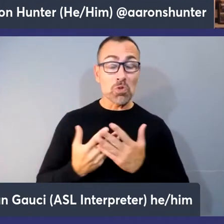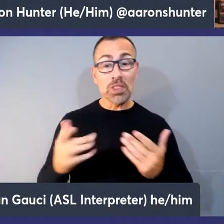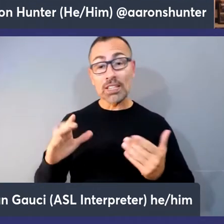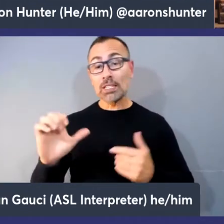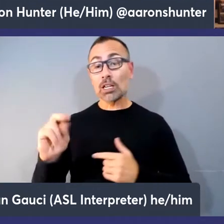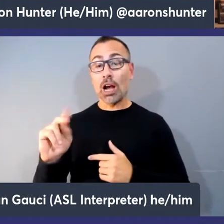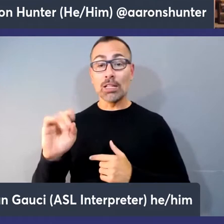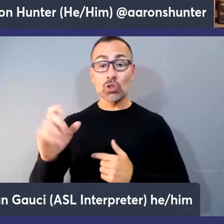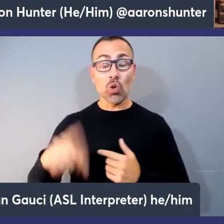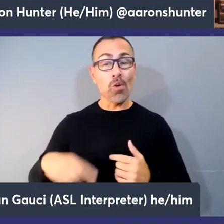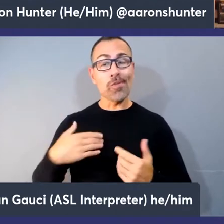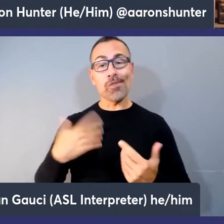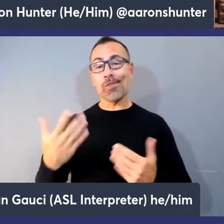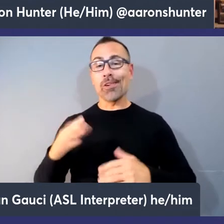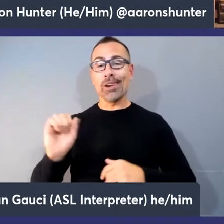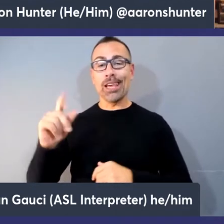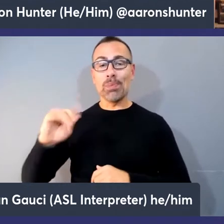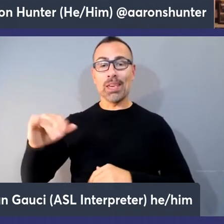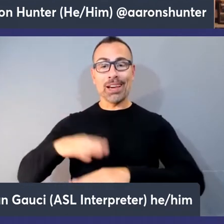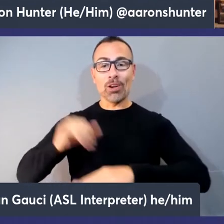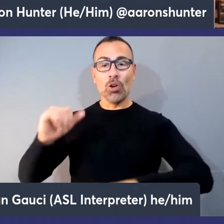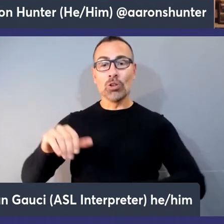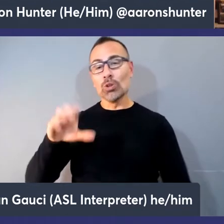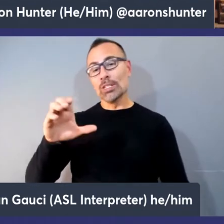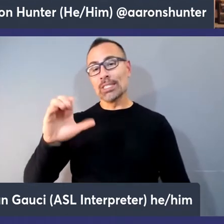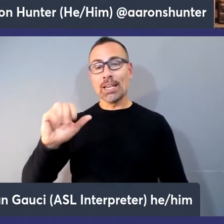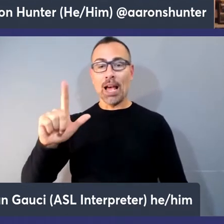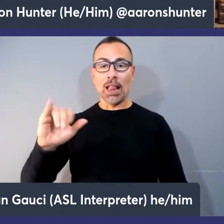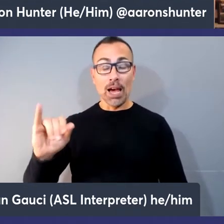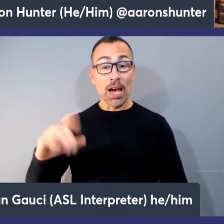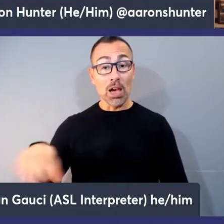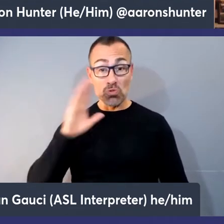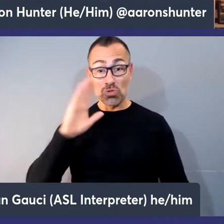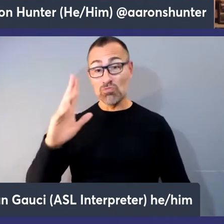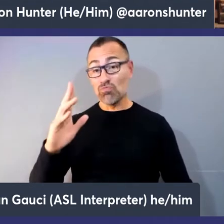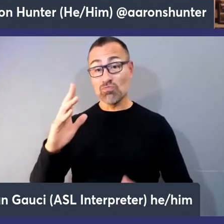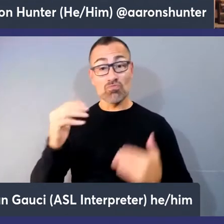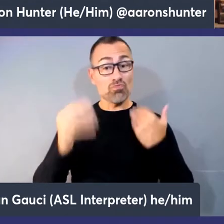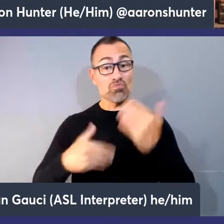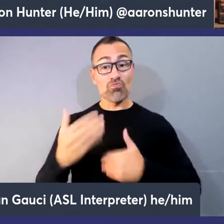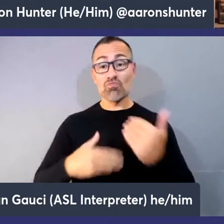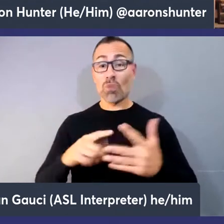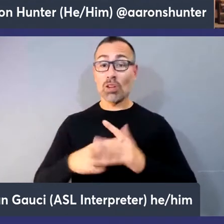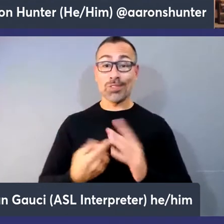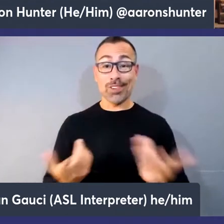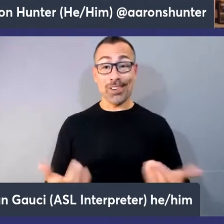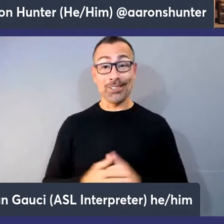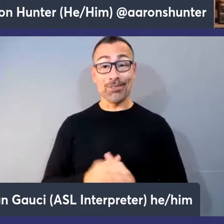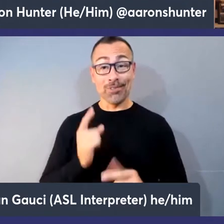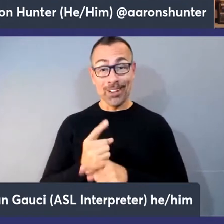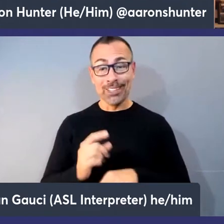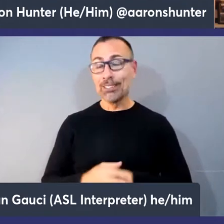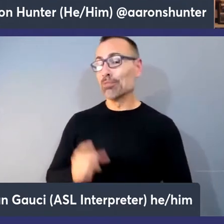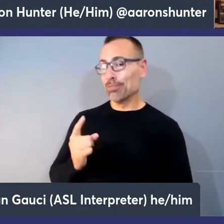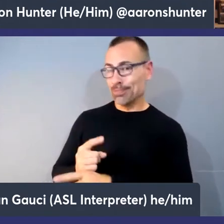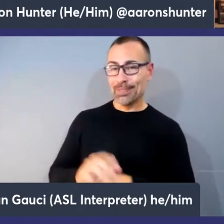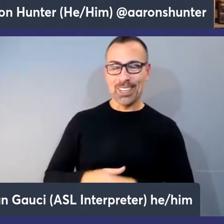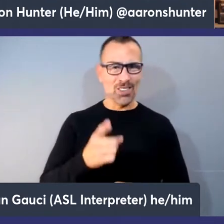CLI or one of our SDKs to get started. Is that right? That's right. Exactly. And you mentioned a demo. Can you show us how to get started?